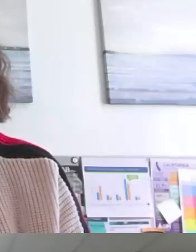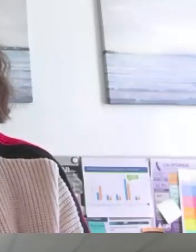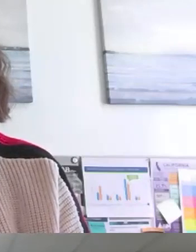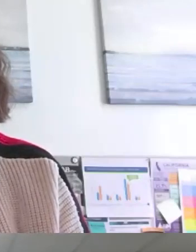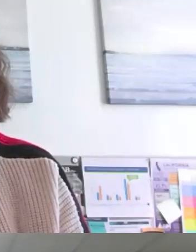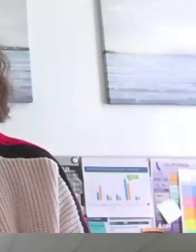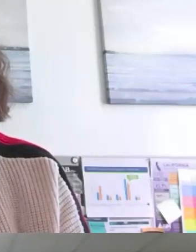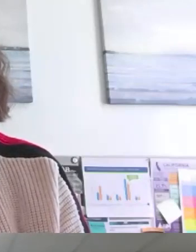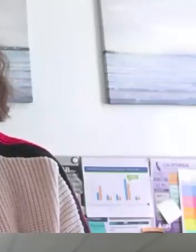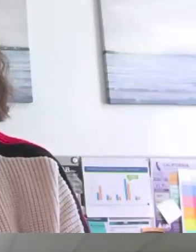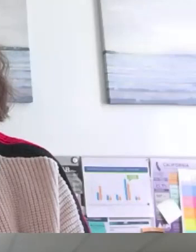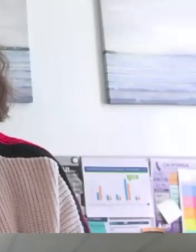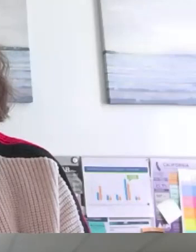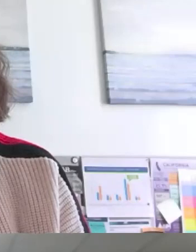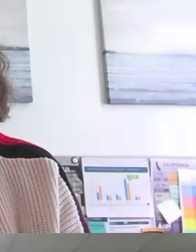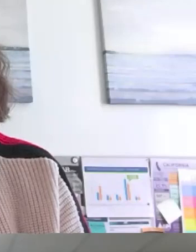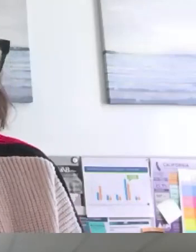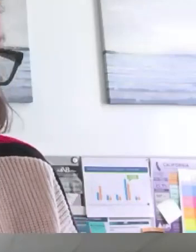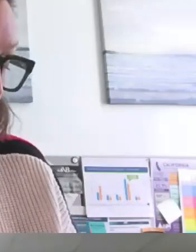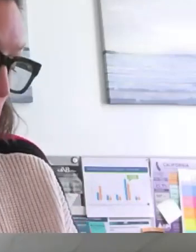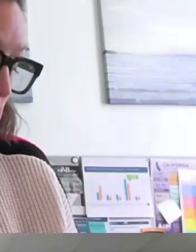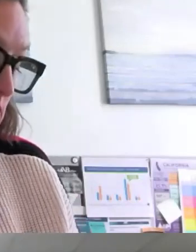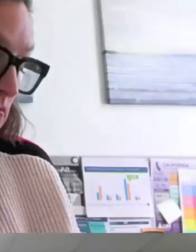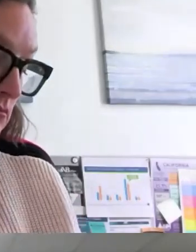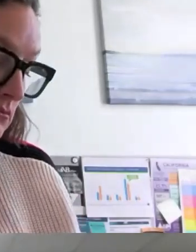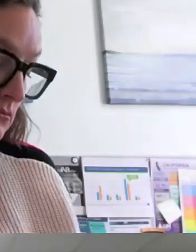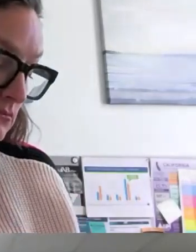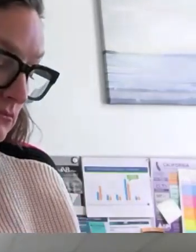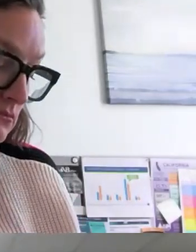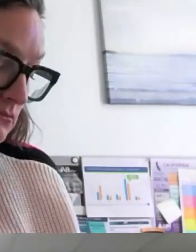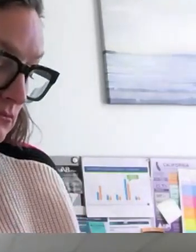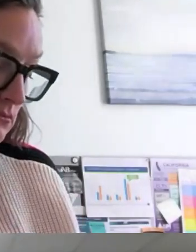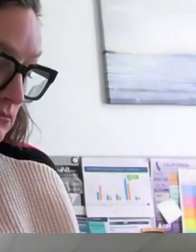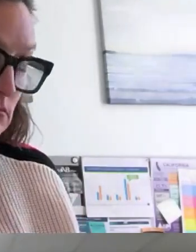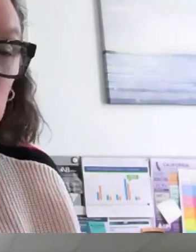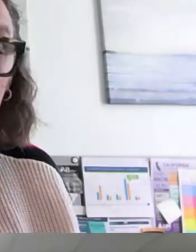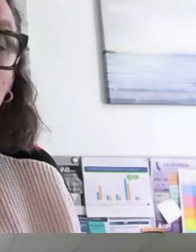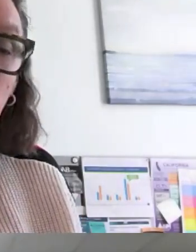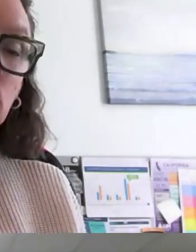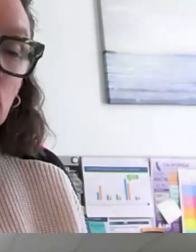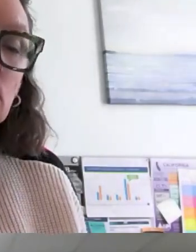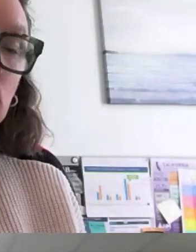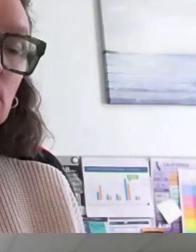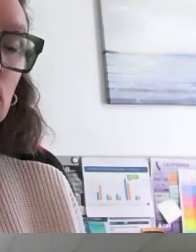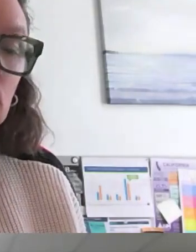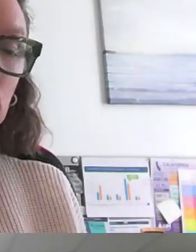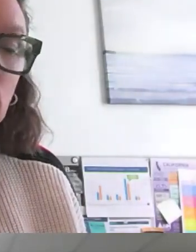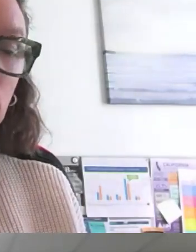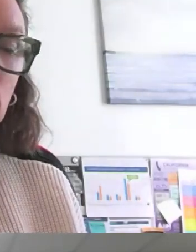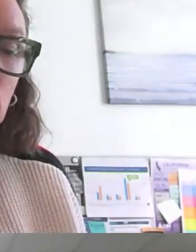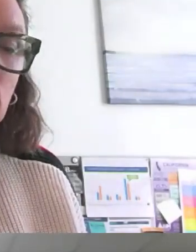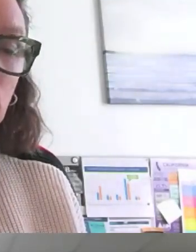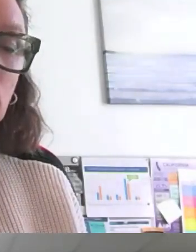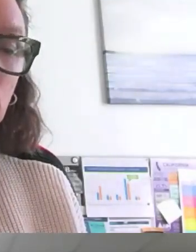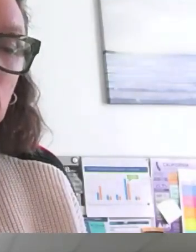to 2, sorry, we are actually talking about all of these transitions. And we've already done some work on transition age